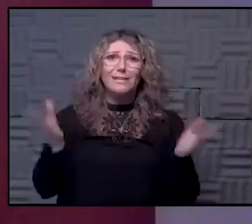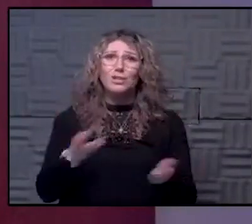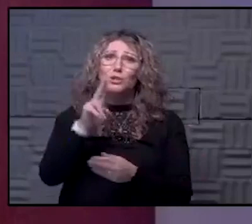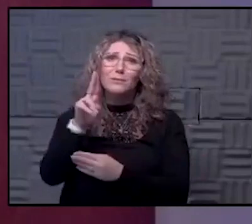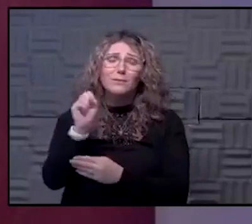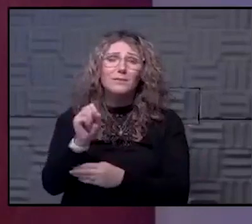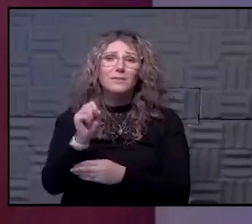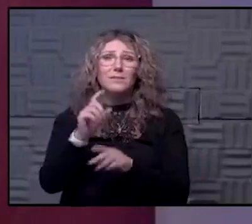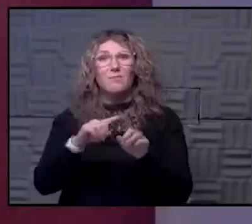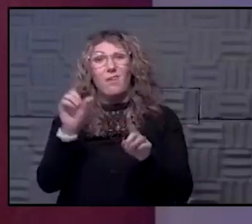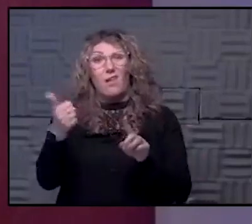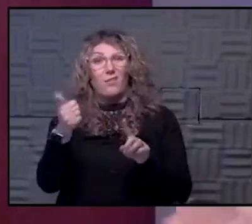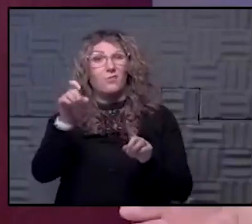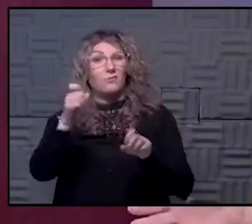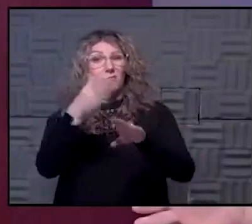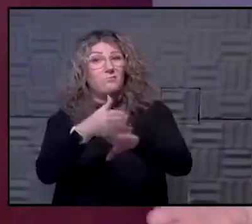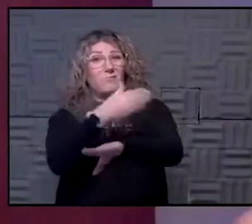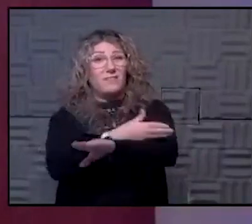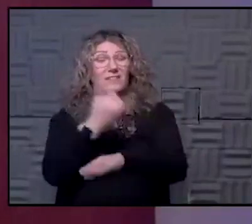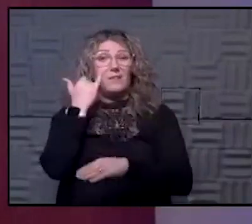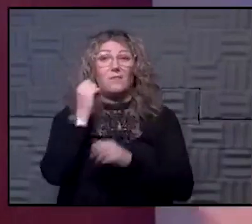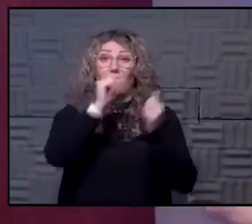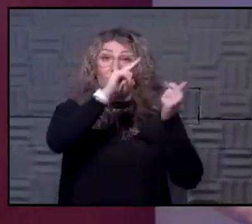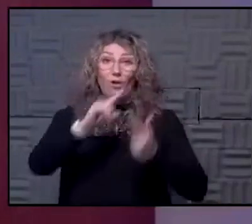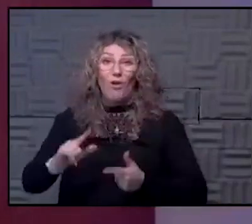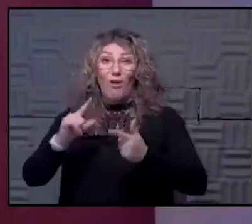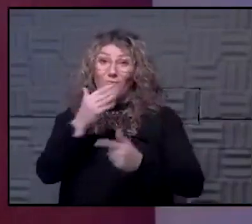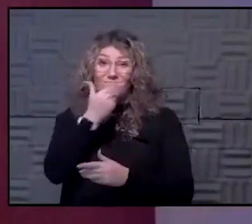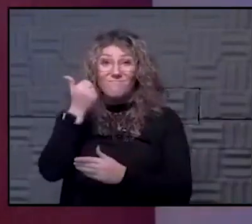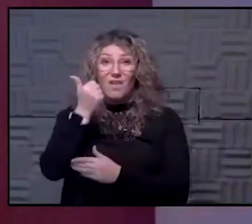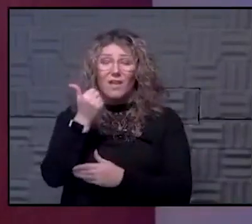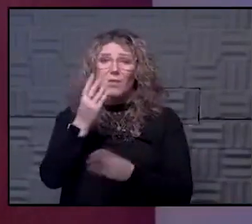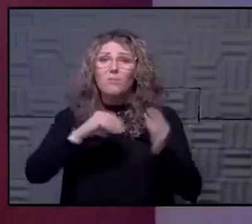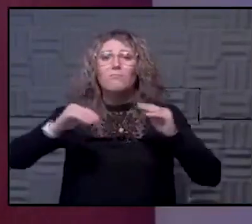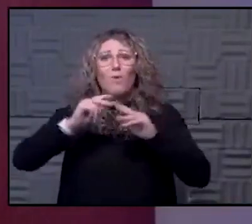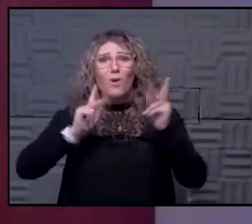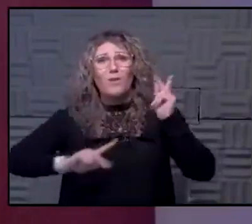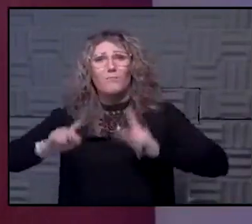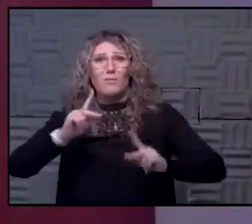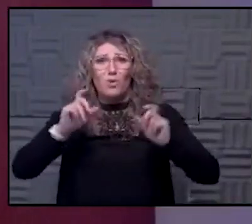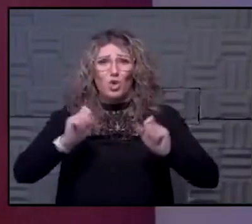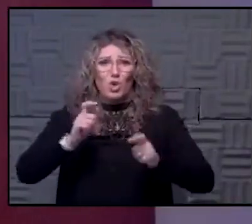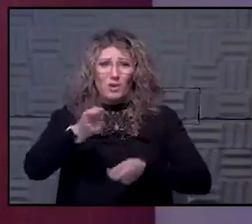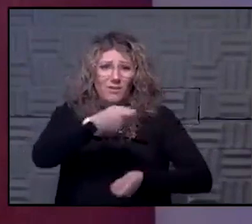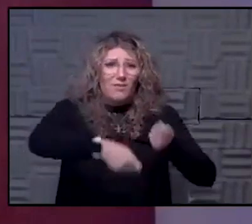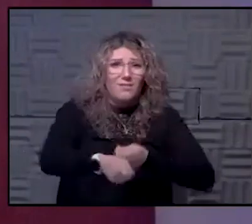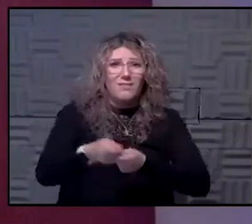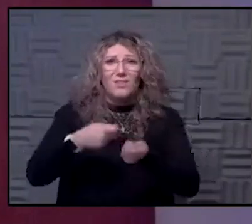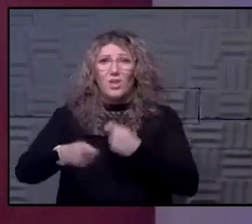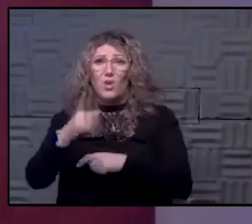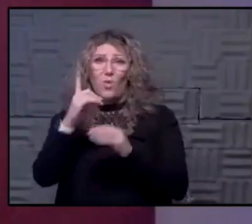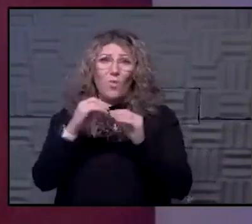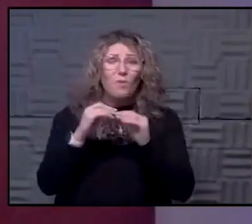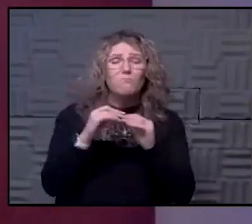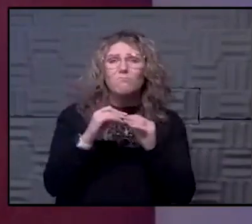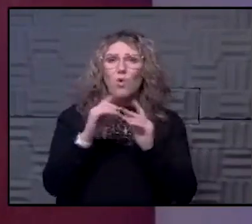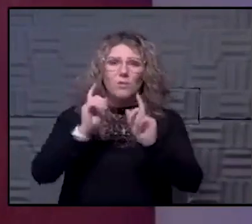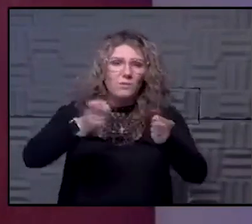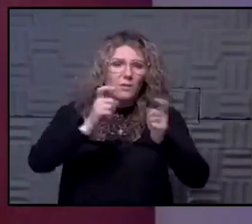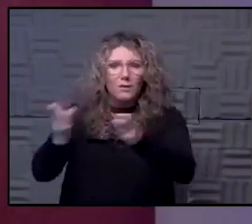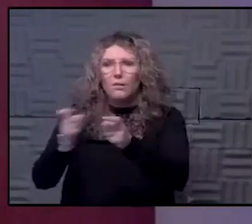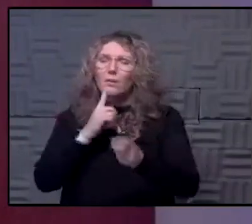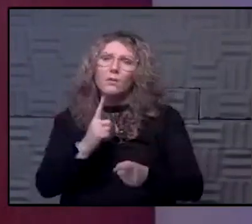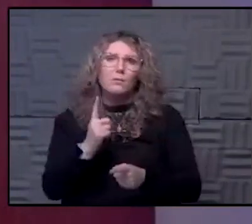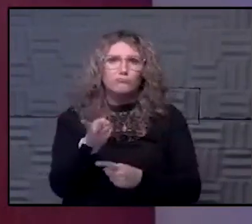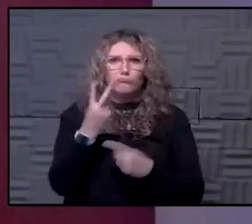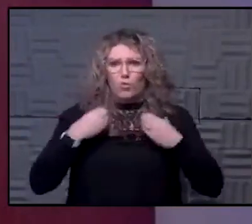do a lot better. And if they all did better, way more people get transplanted, because one more donor can be two kidneys, 2 lungs, a